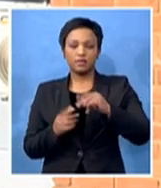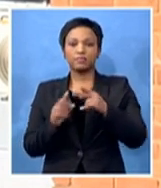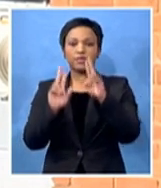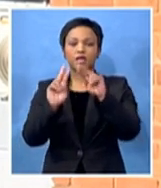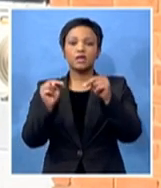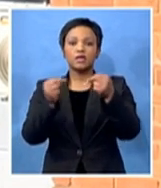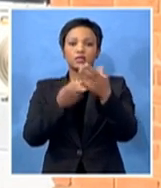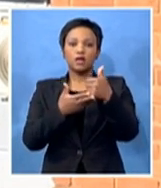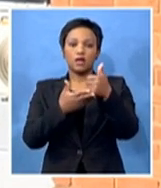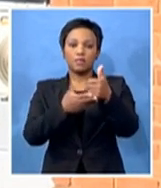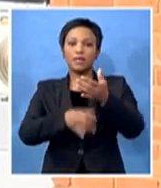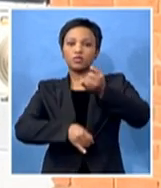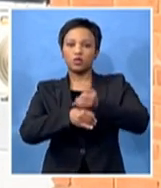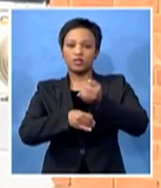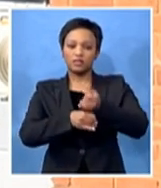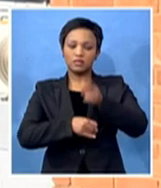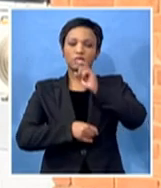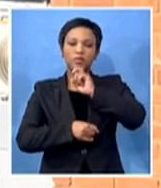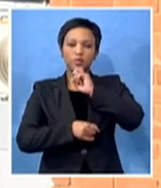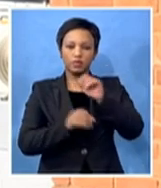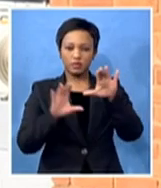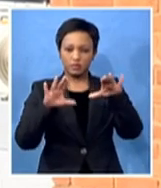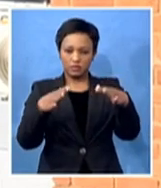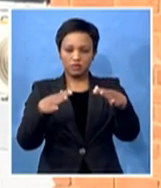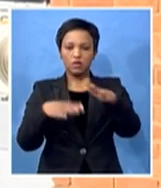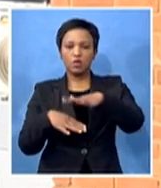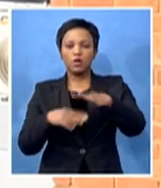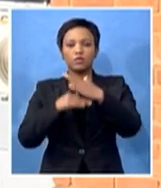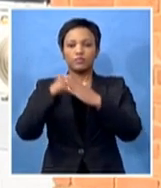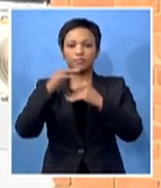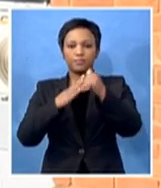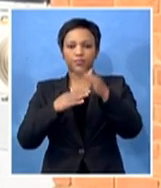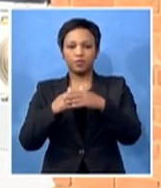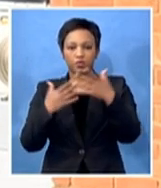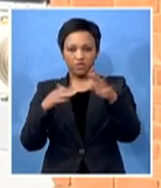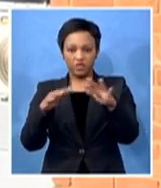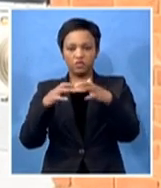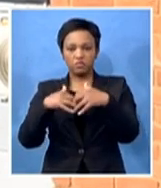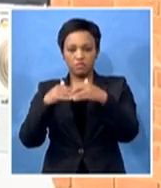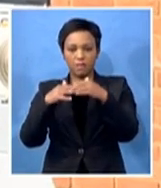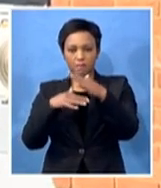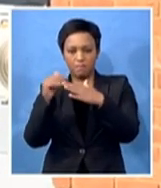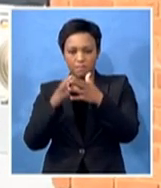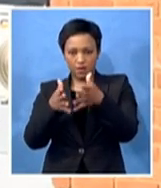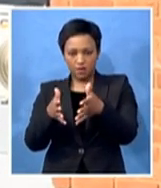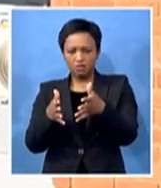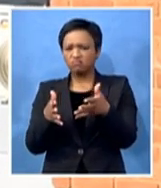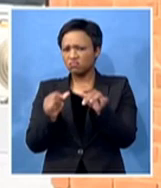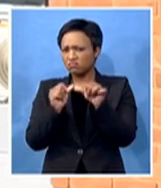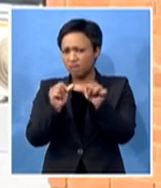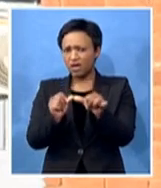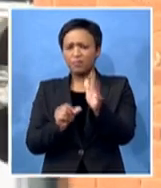implemented based on the infrastructure we have built here. So it is still going to serve as a health